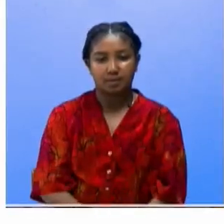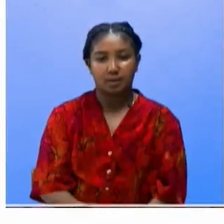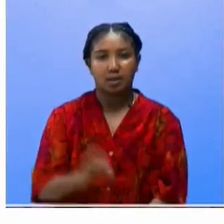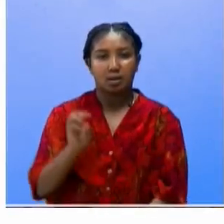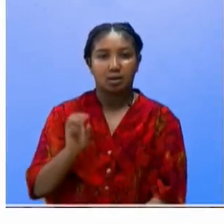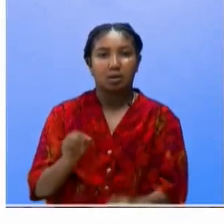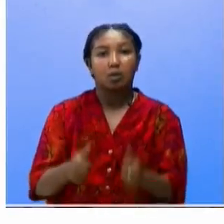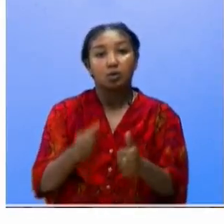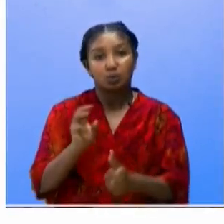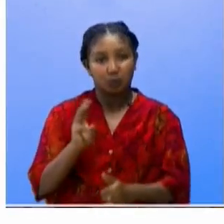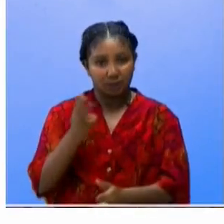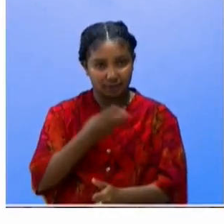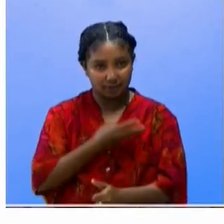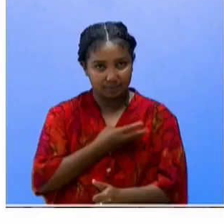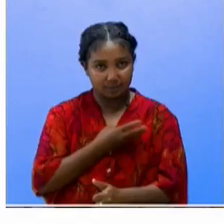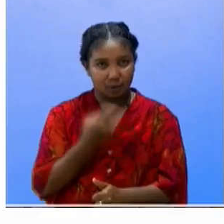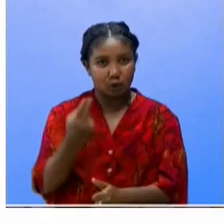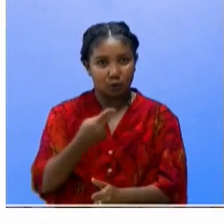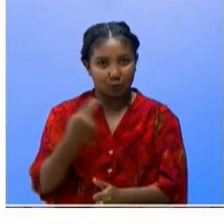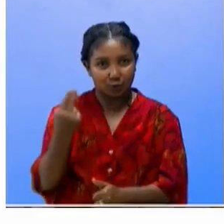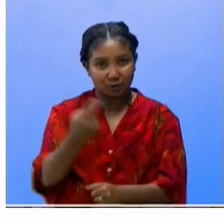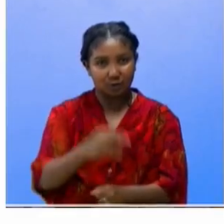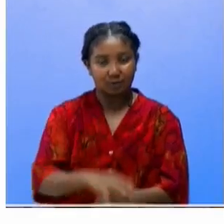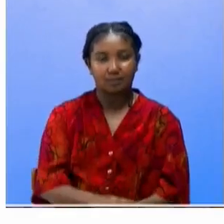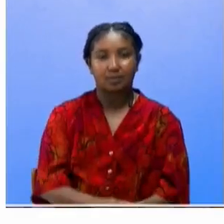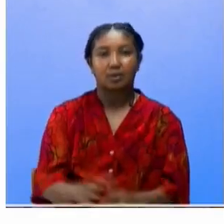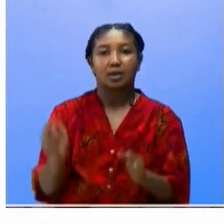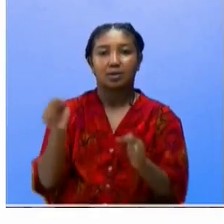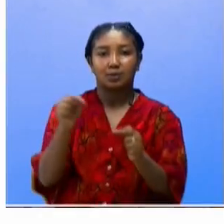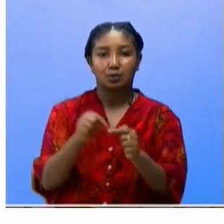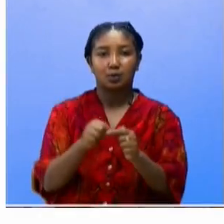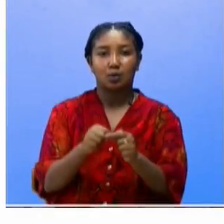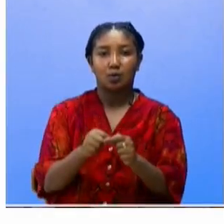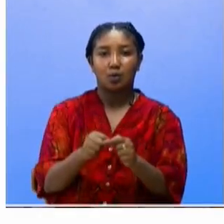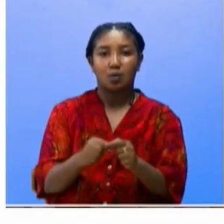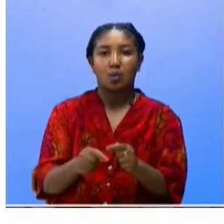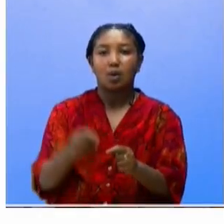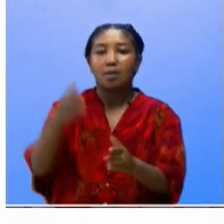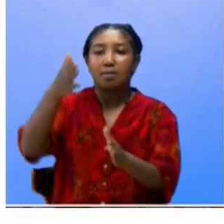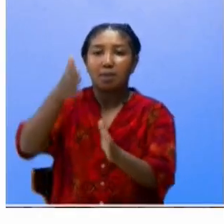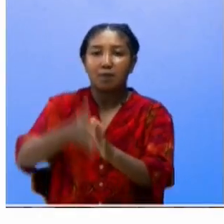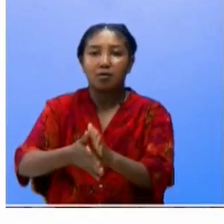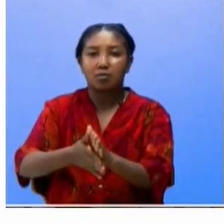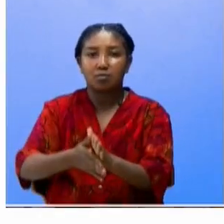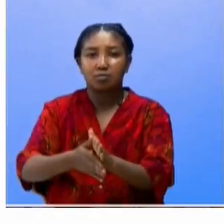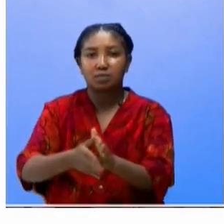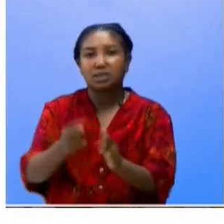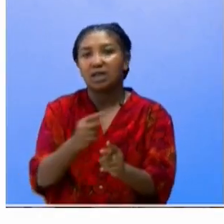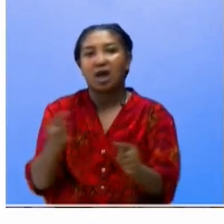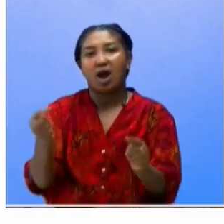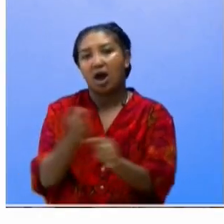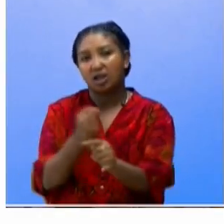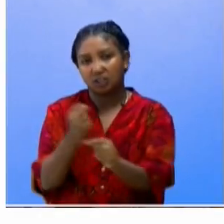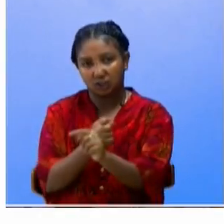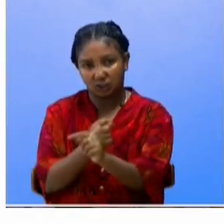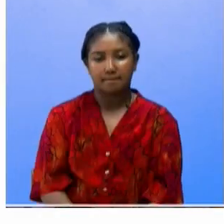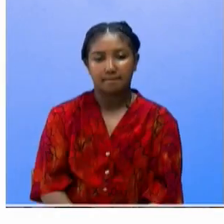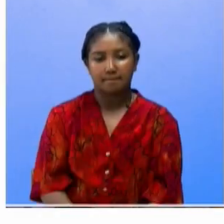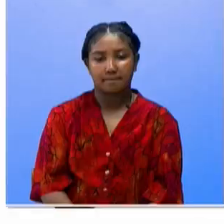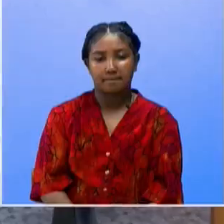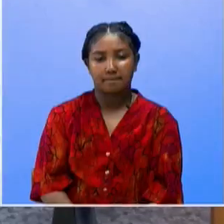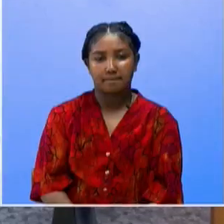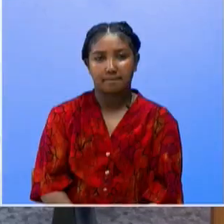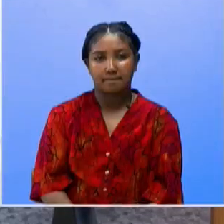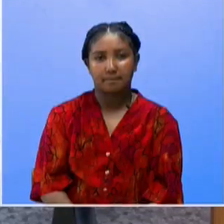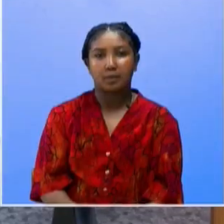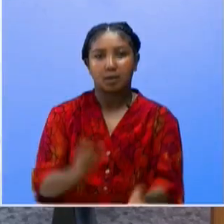which we used to perform the action. To perform the action.